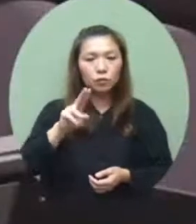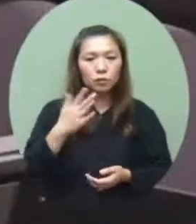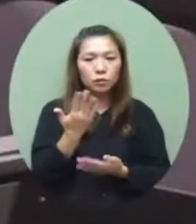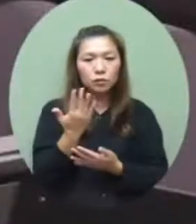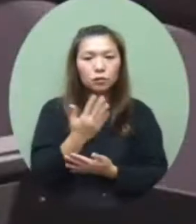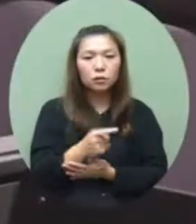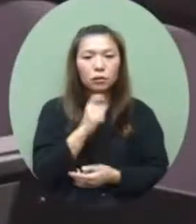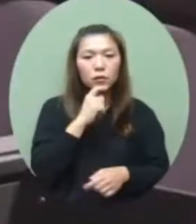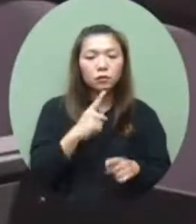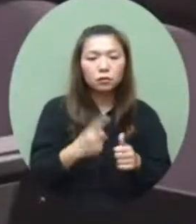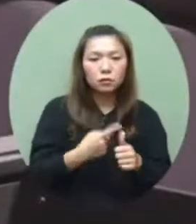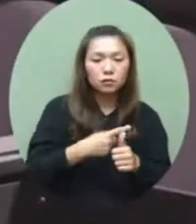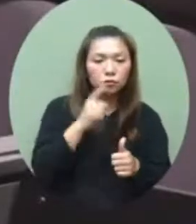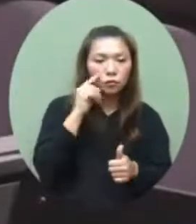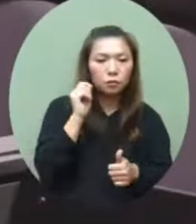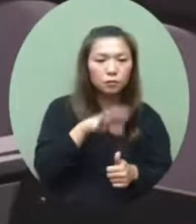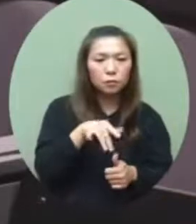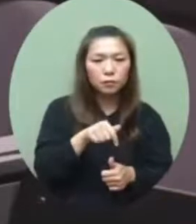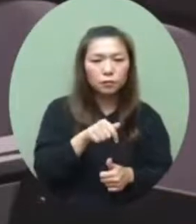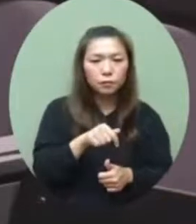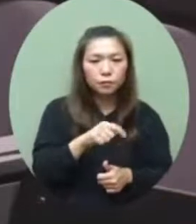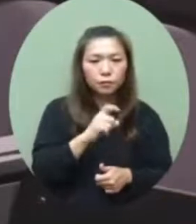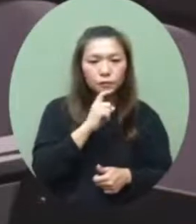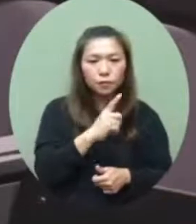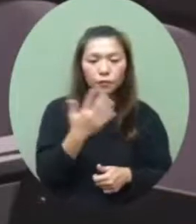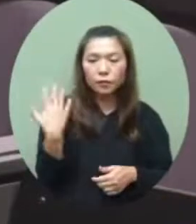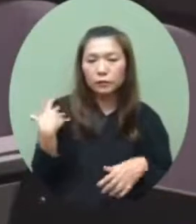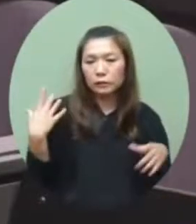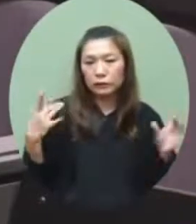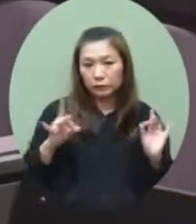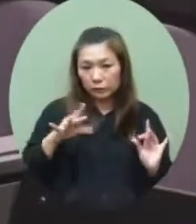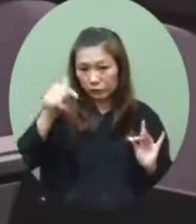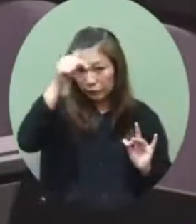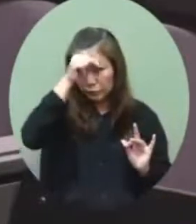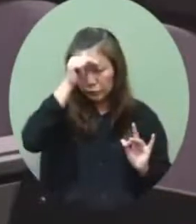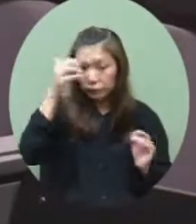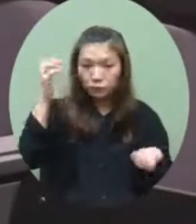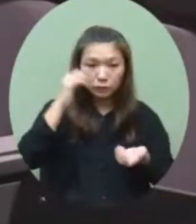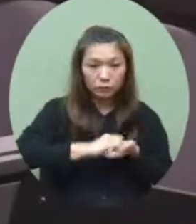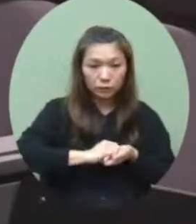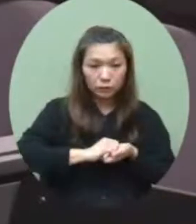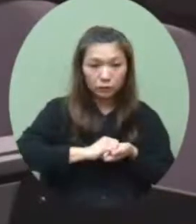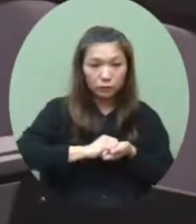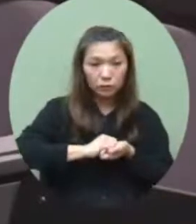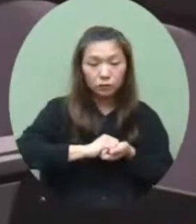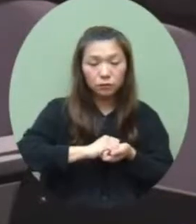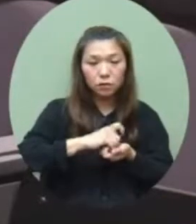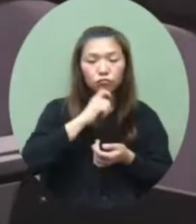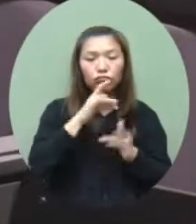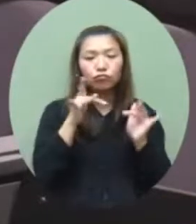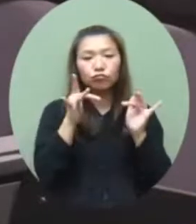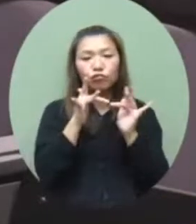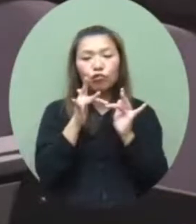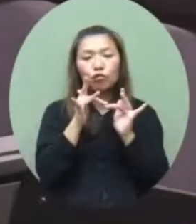you're going to coordinate with the private hospitals to provide some beds for the COVID-19 patients. So does it mean